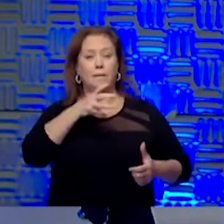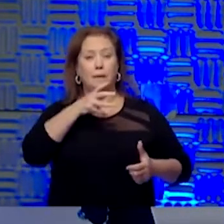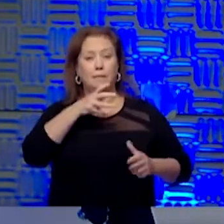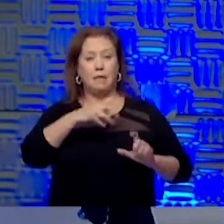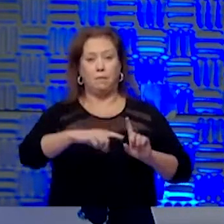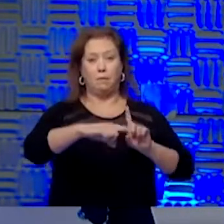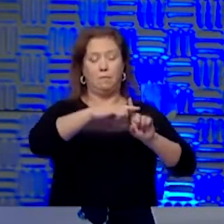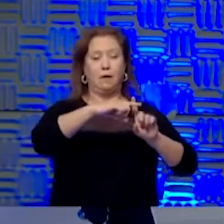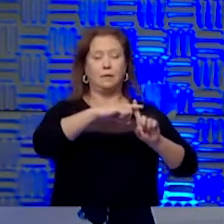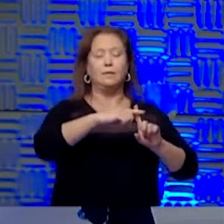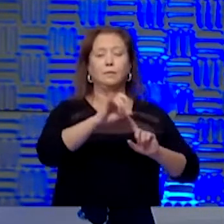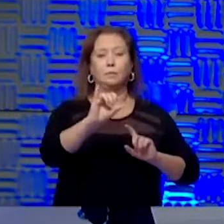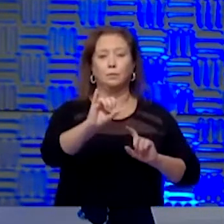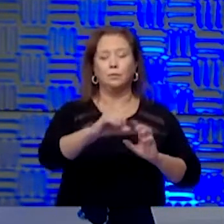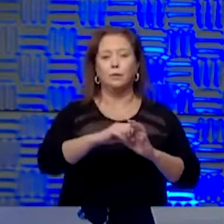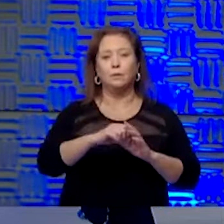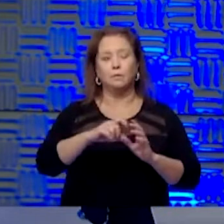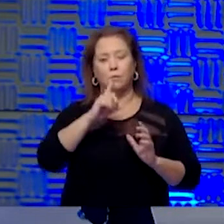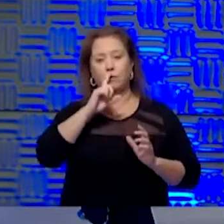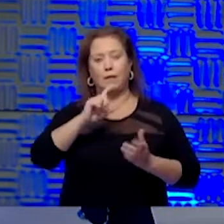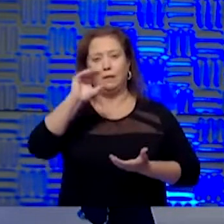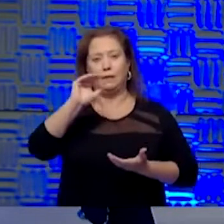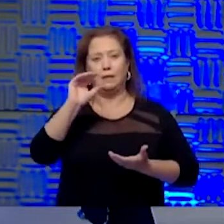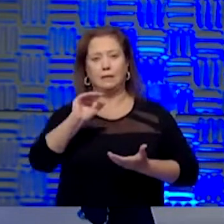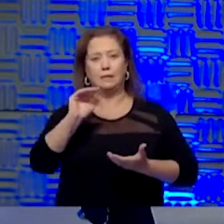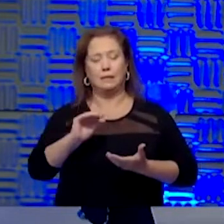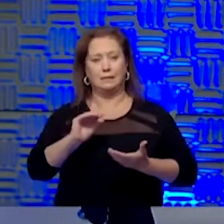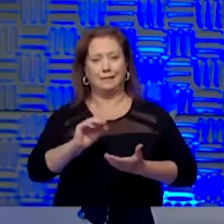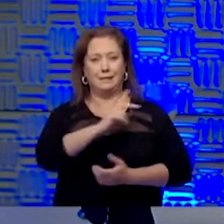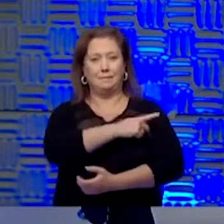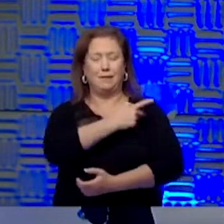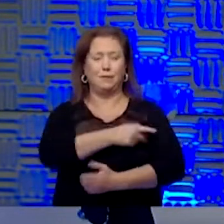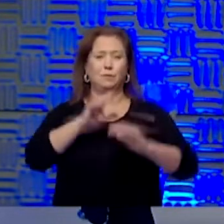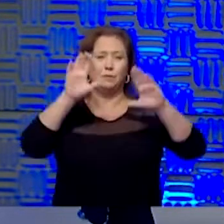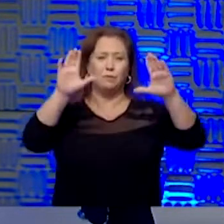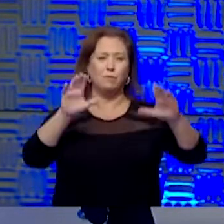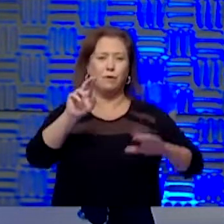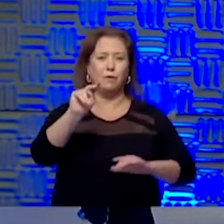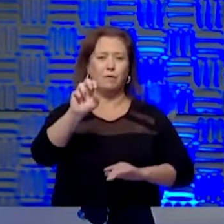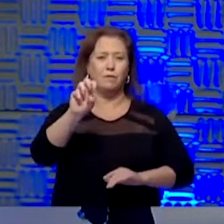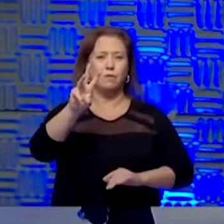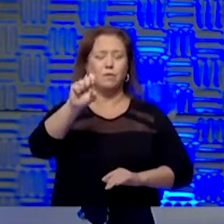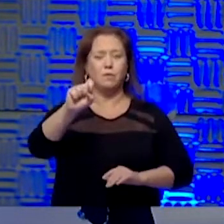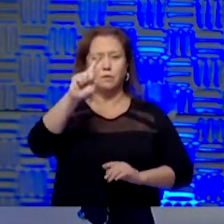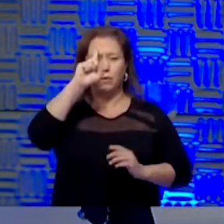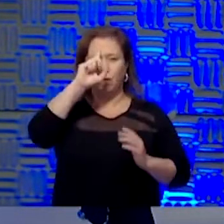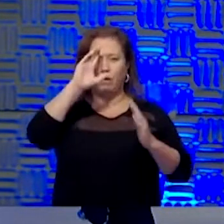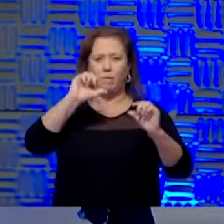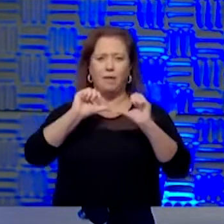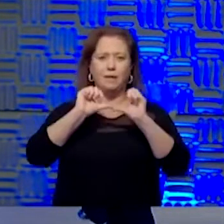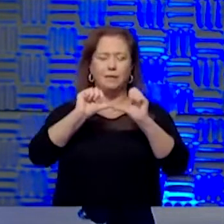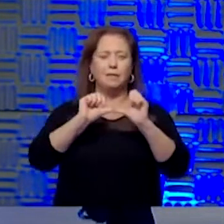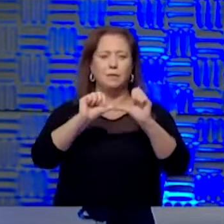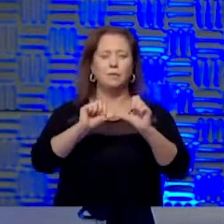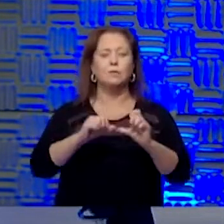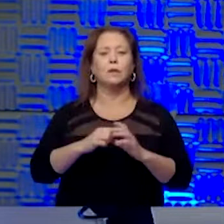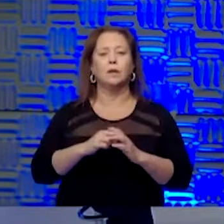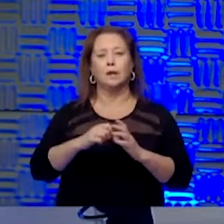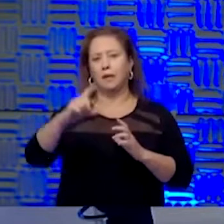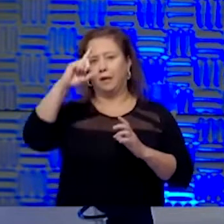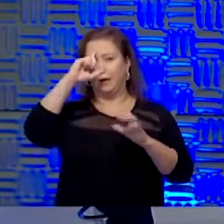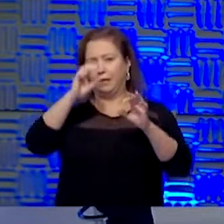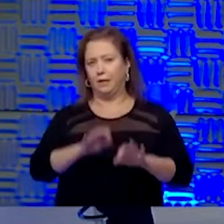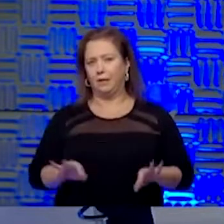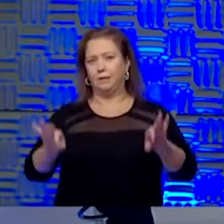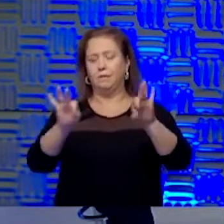and others. But the reality is we have fewer and fewer patients in here, which is great. We hope that trend continues. Yeah. And I think it's important